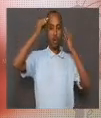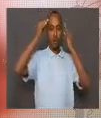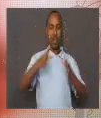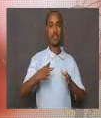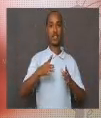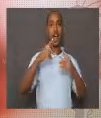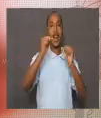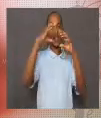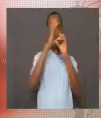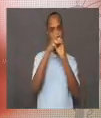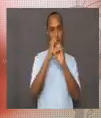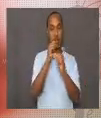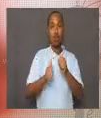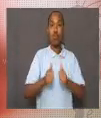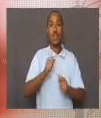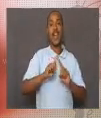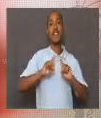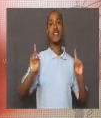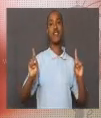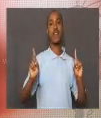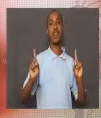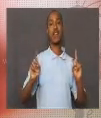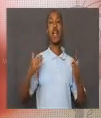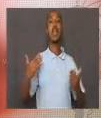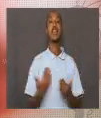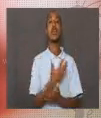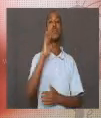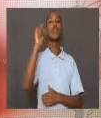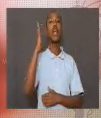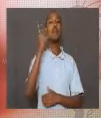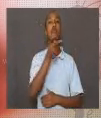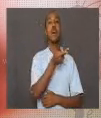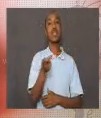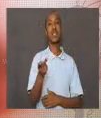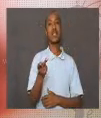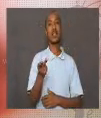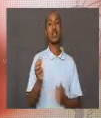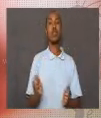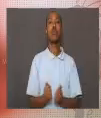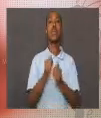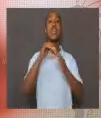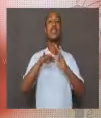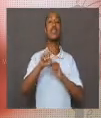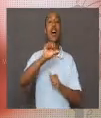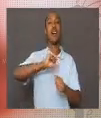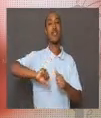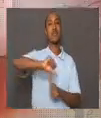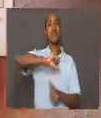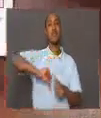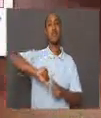an experiment which identified a new type of particle within the atom.